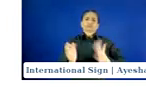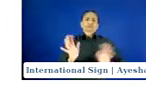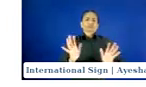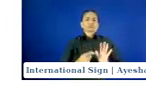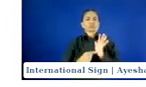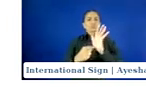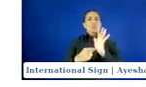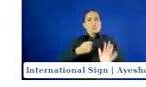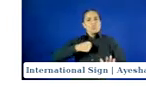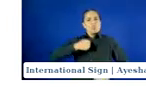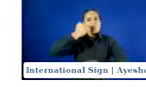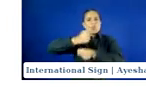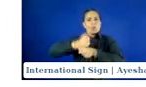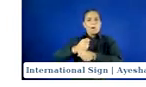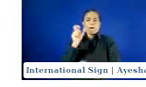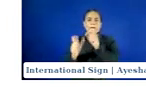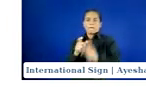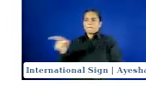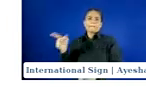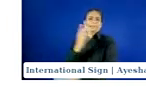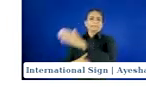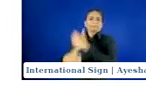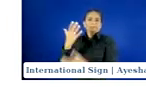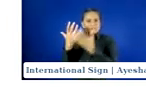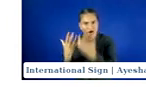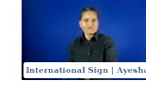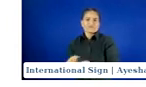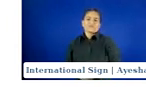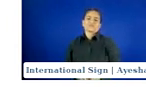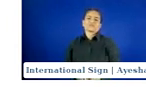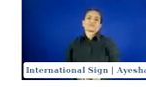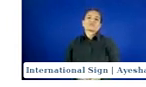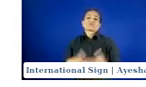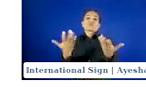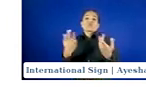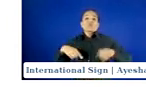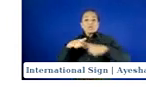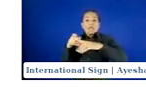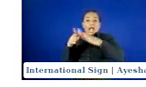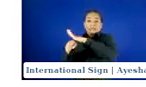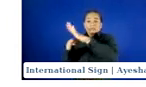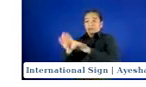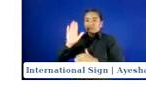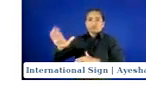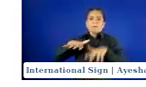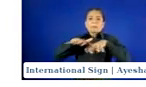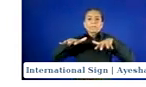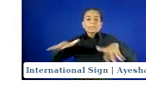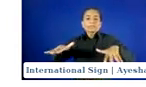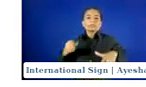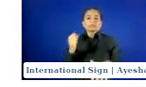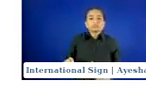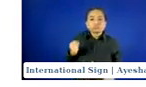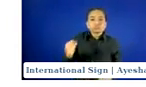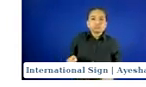public rail system, which gives quite so many incentives. And very hotly is the recruitment of public